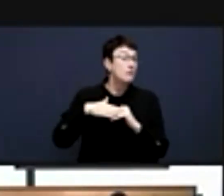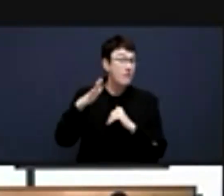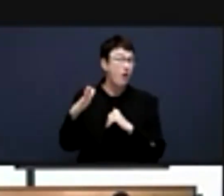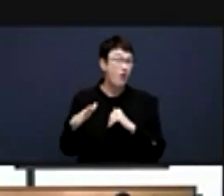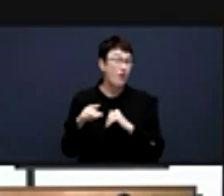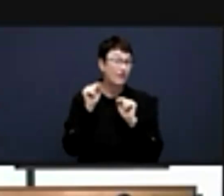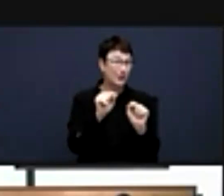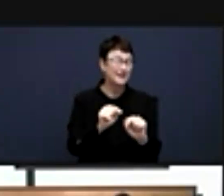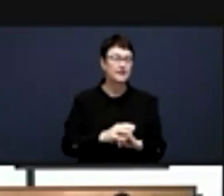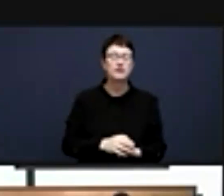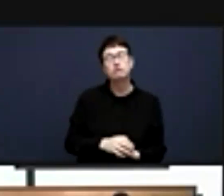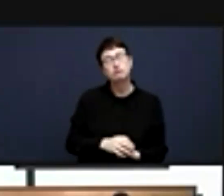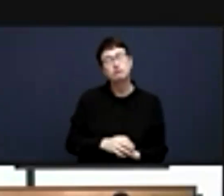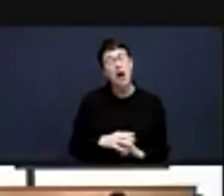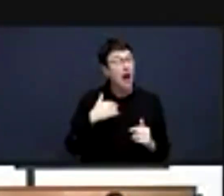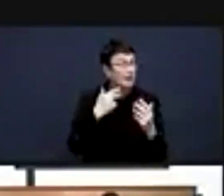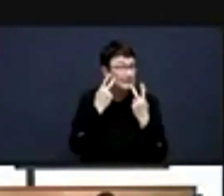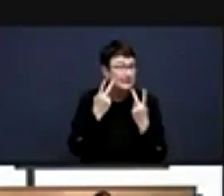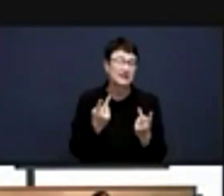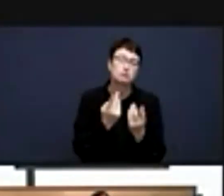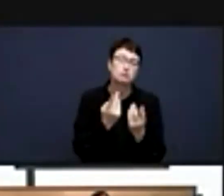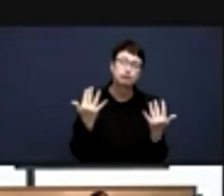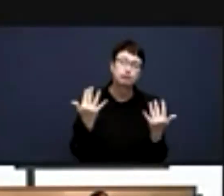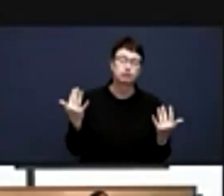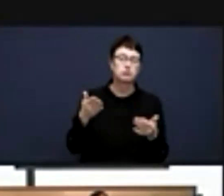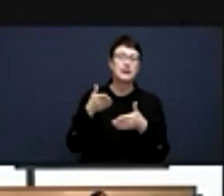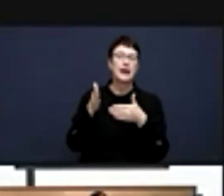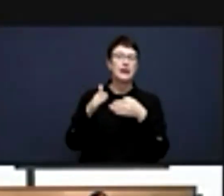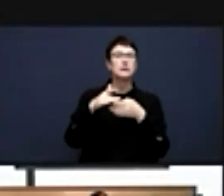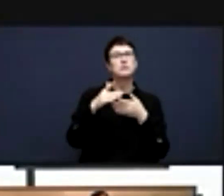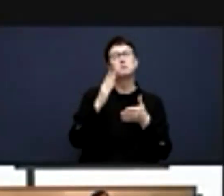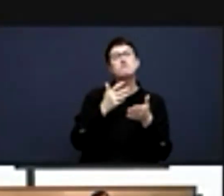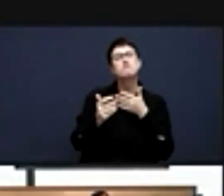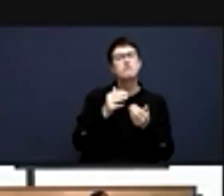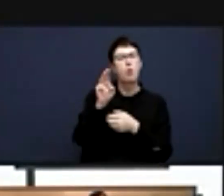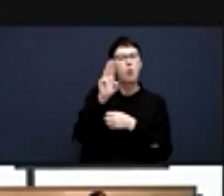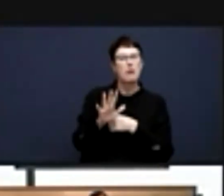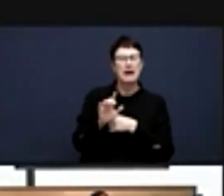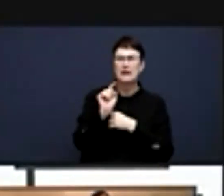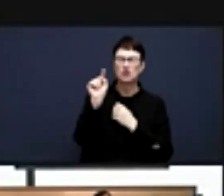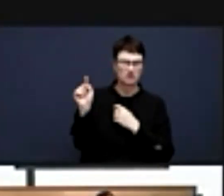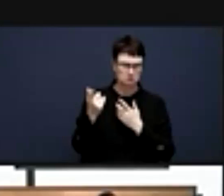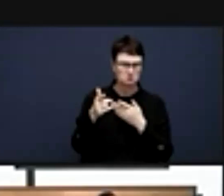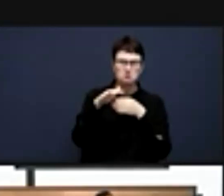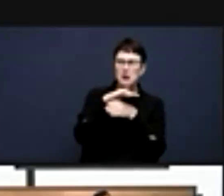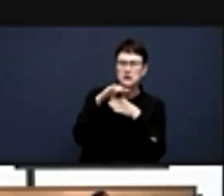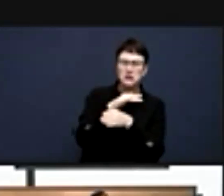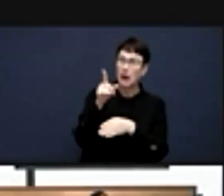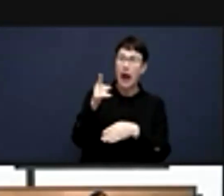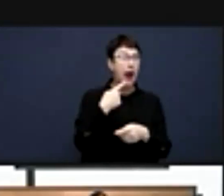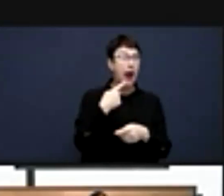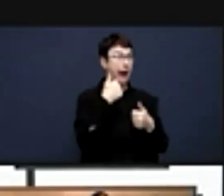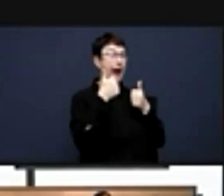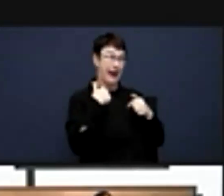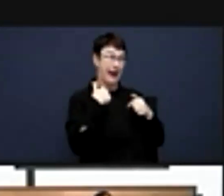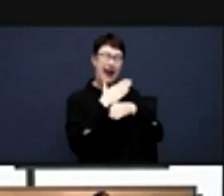there are some accessibility statements missing. The feedback mechanism sometimes is not as useful as it should be. The enforcement mechanism is